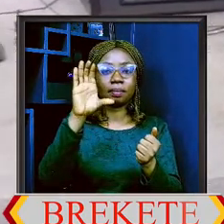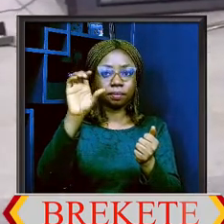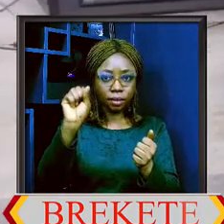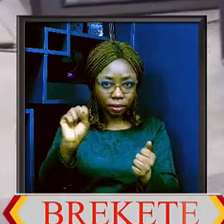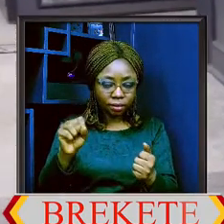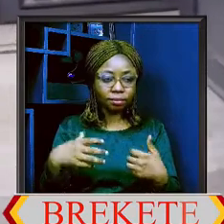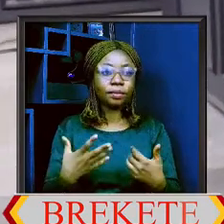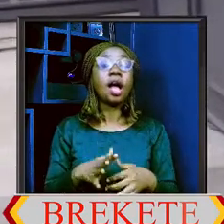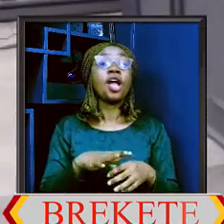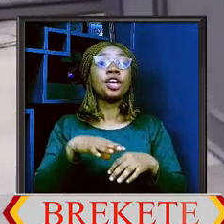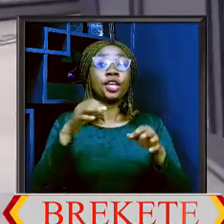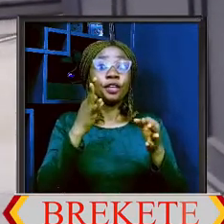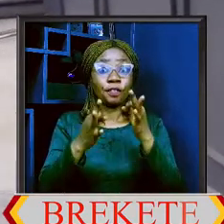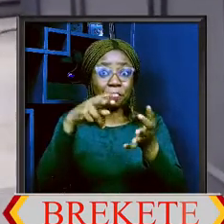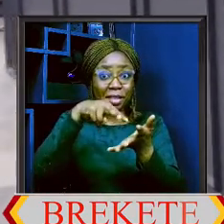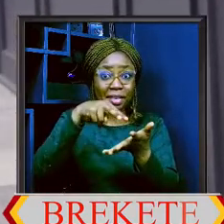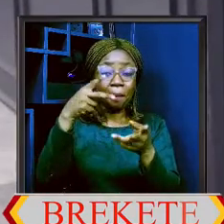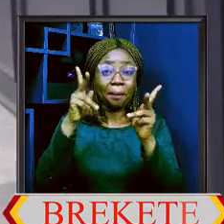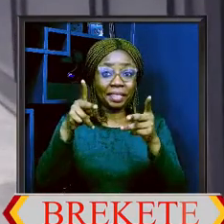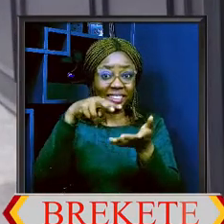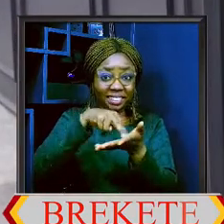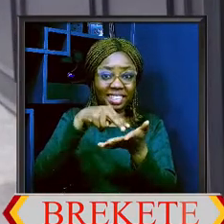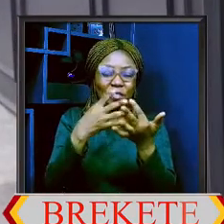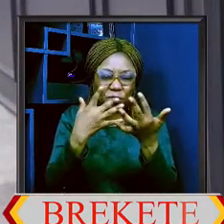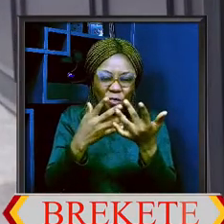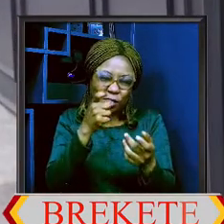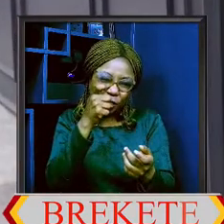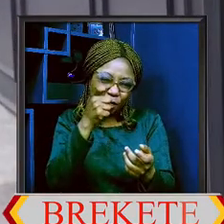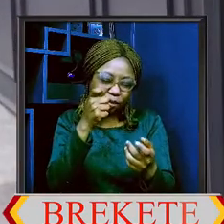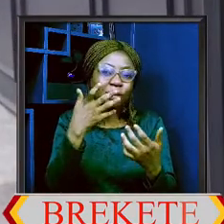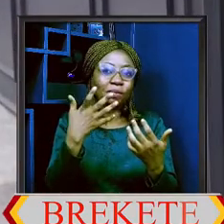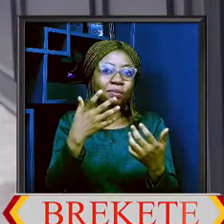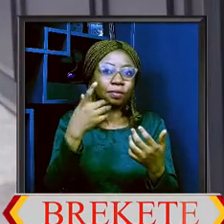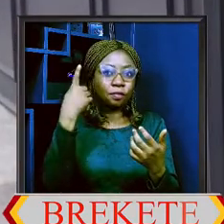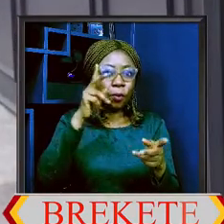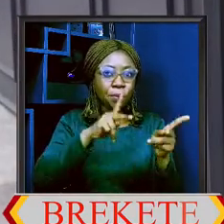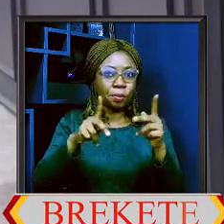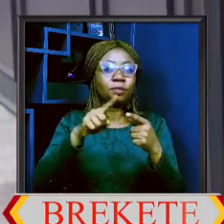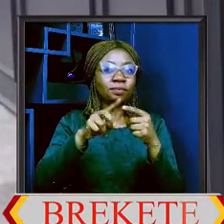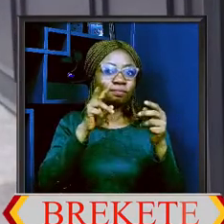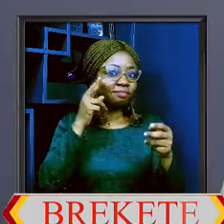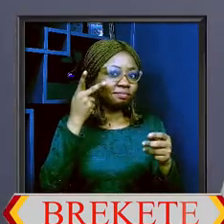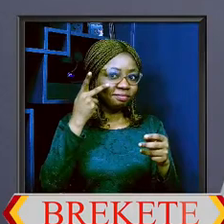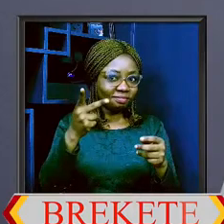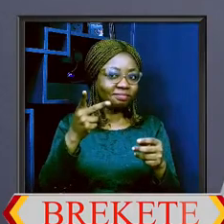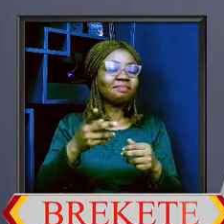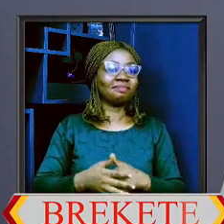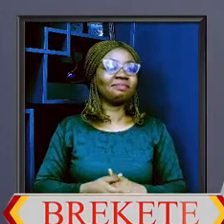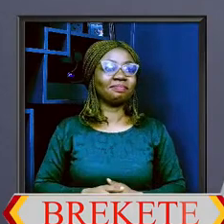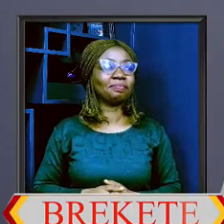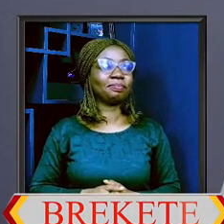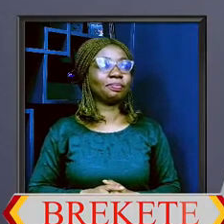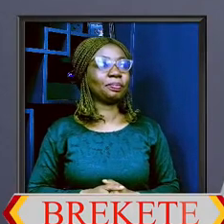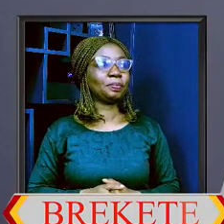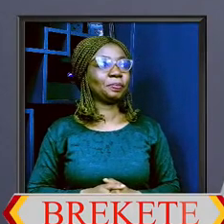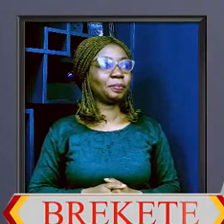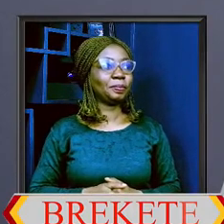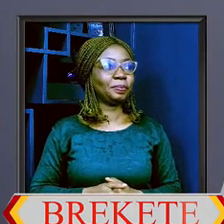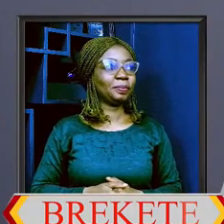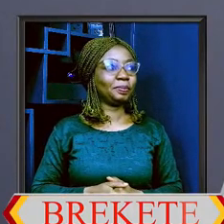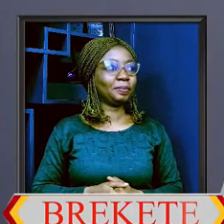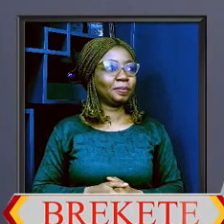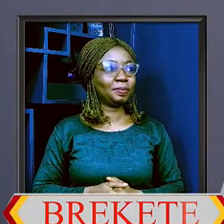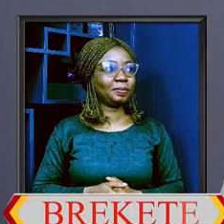Ms okay okay okay no it's going so I can continue no not